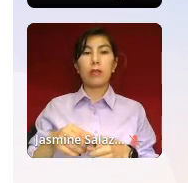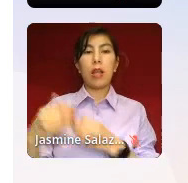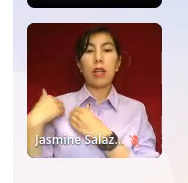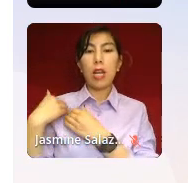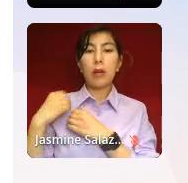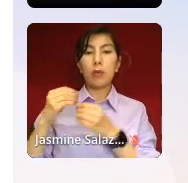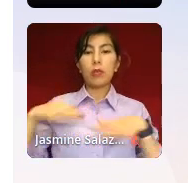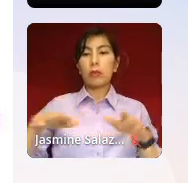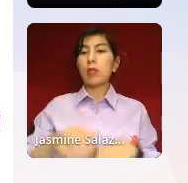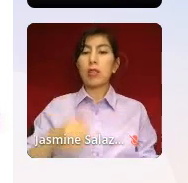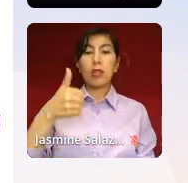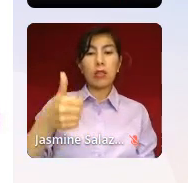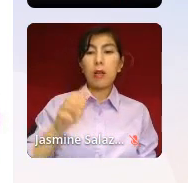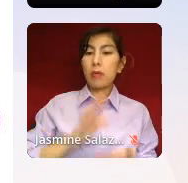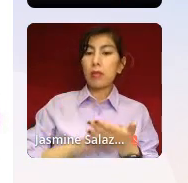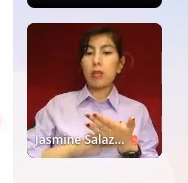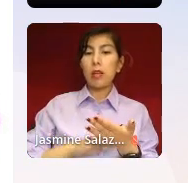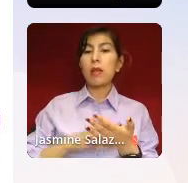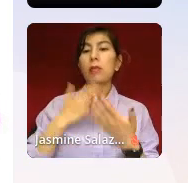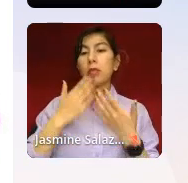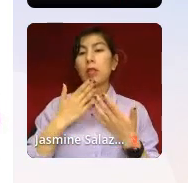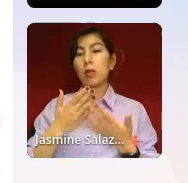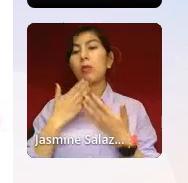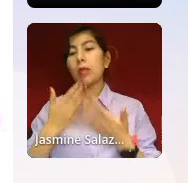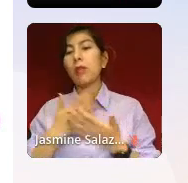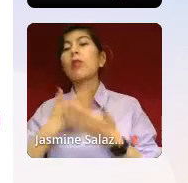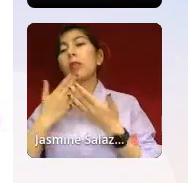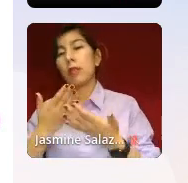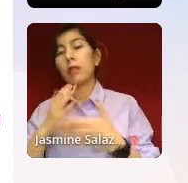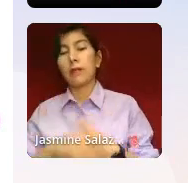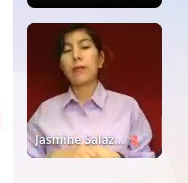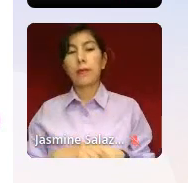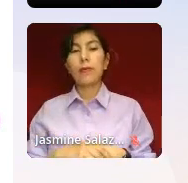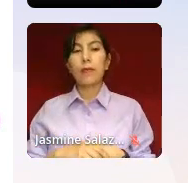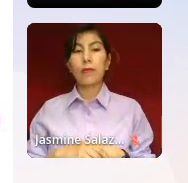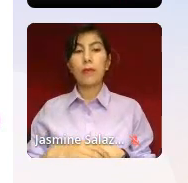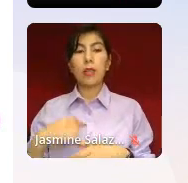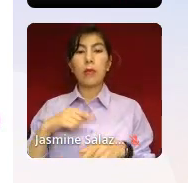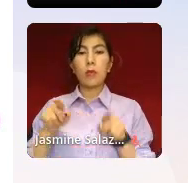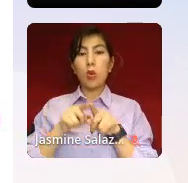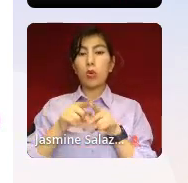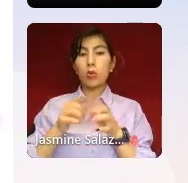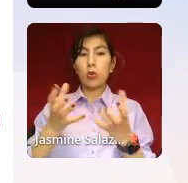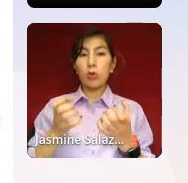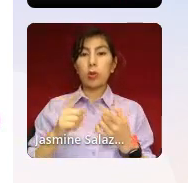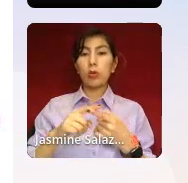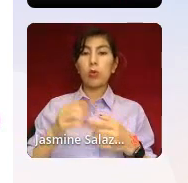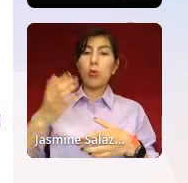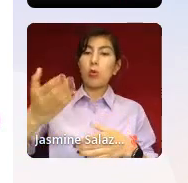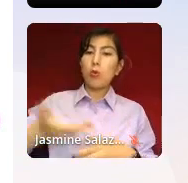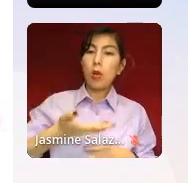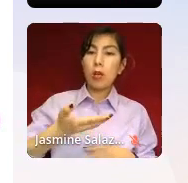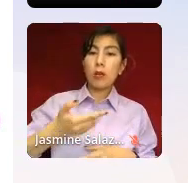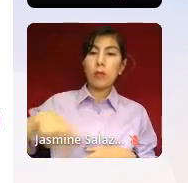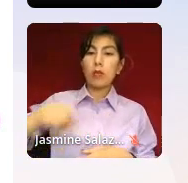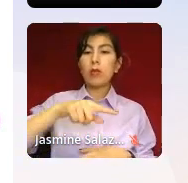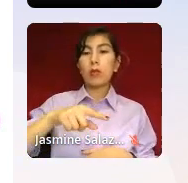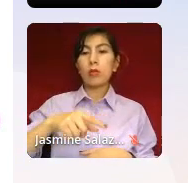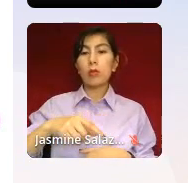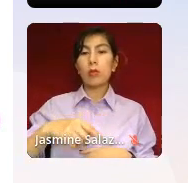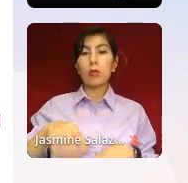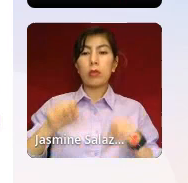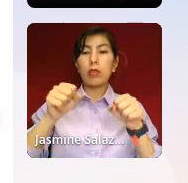clap. Thank you, and thank you. And I would also like to welcome us all to take a moment